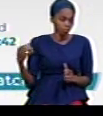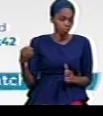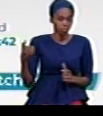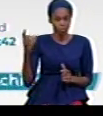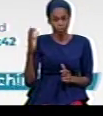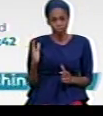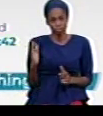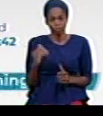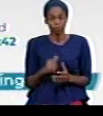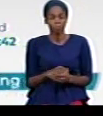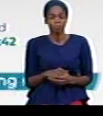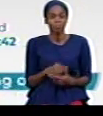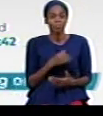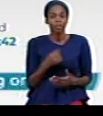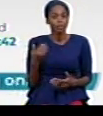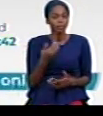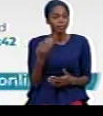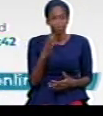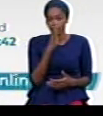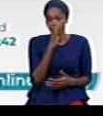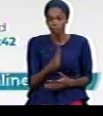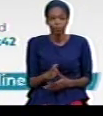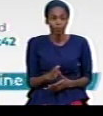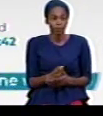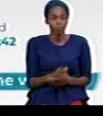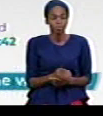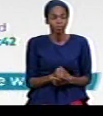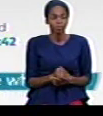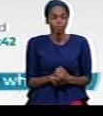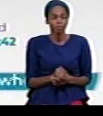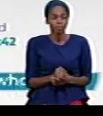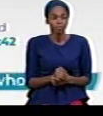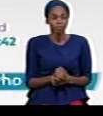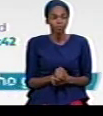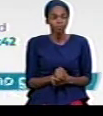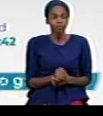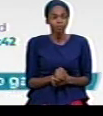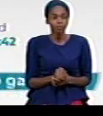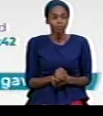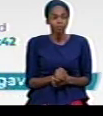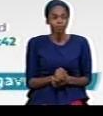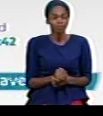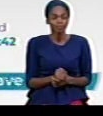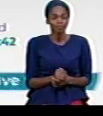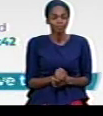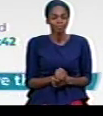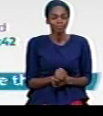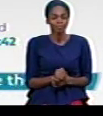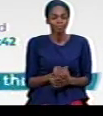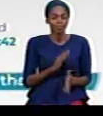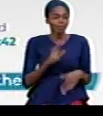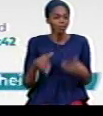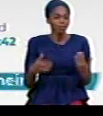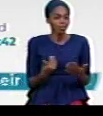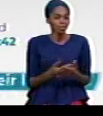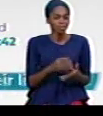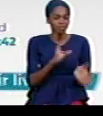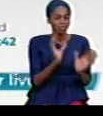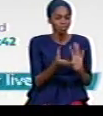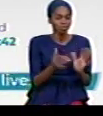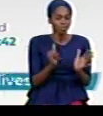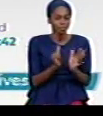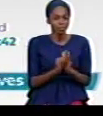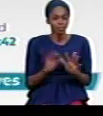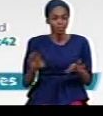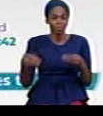water baptism for all converts, all those who gave their lives to the Lord,